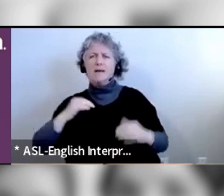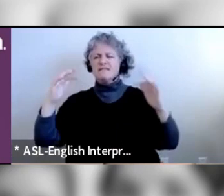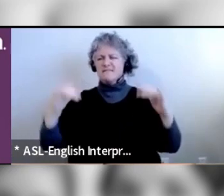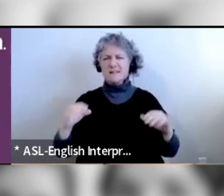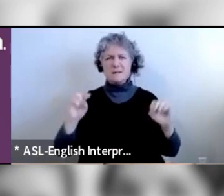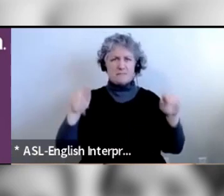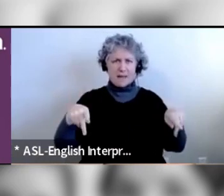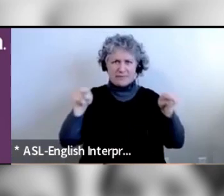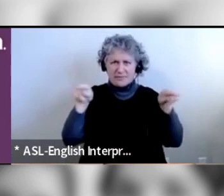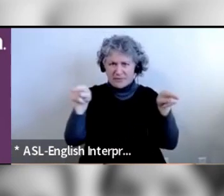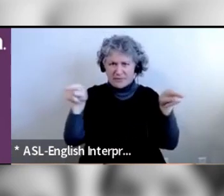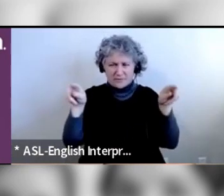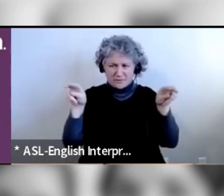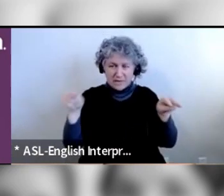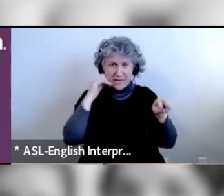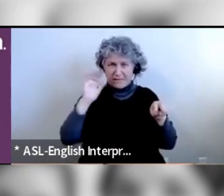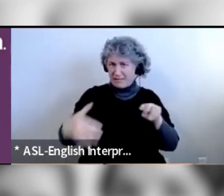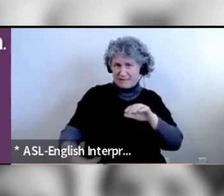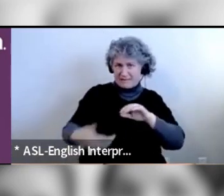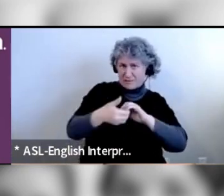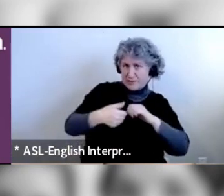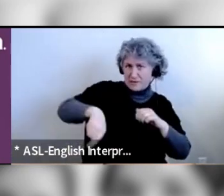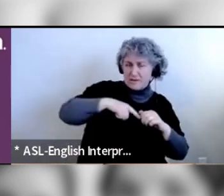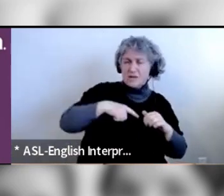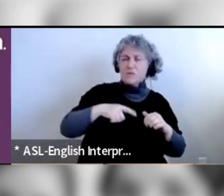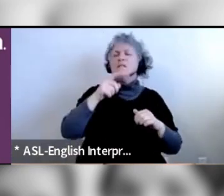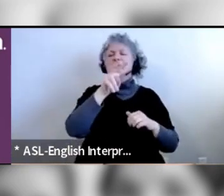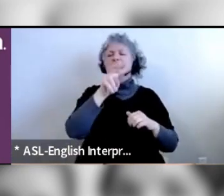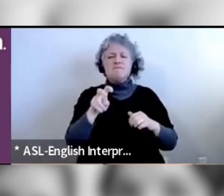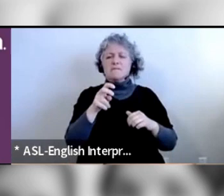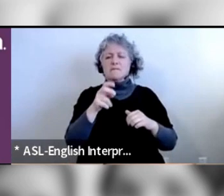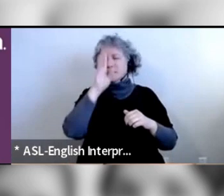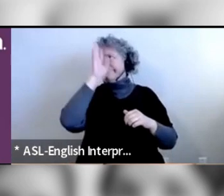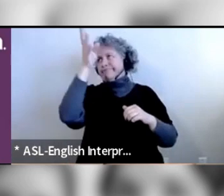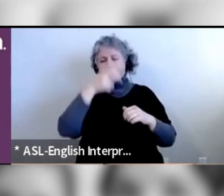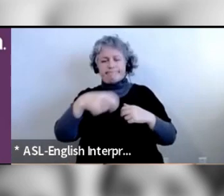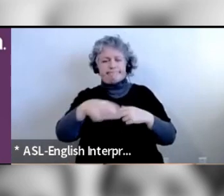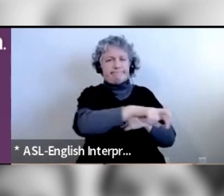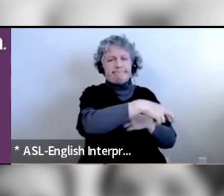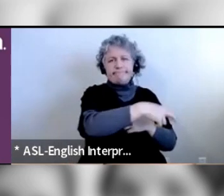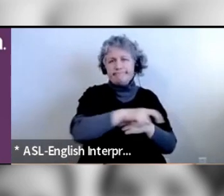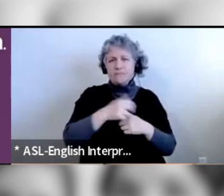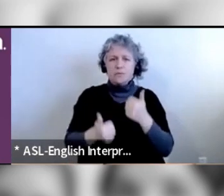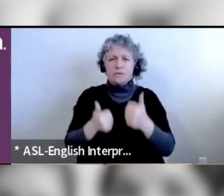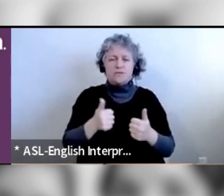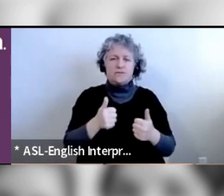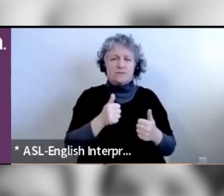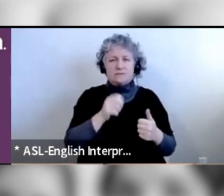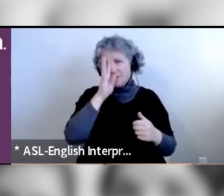one of us before, then you'll be sorted randomly to one of the regional innovation centers. Okay, great. And does